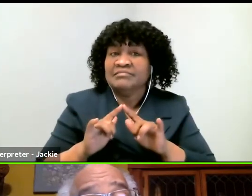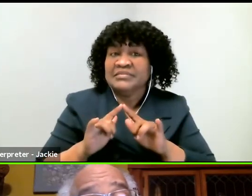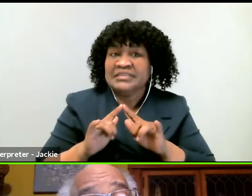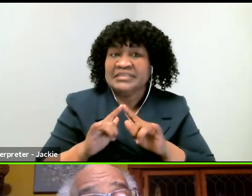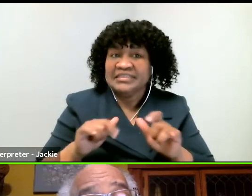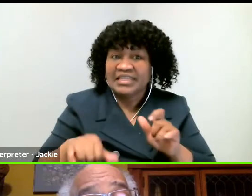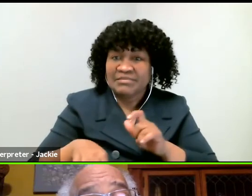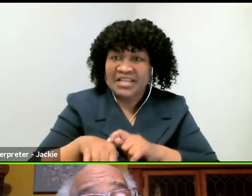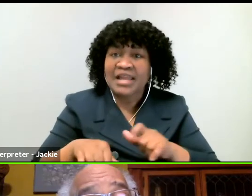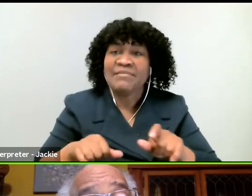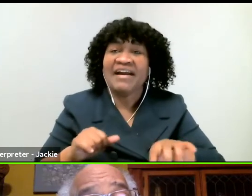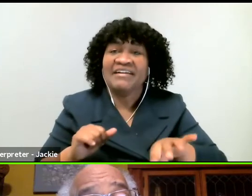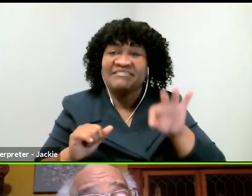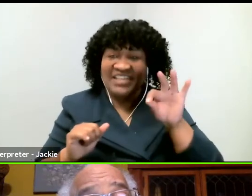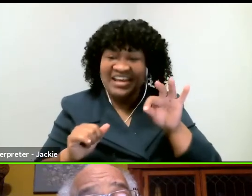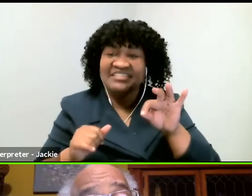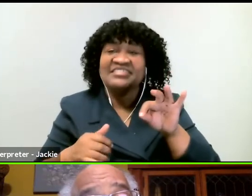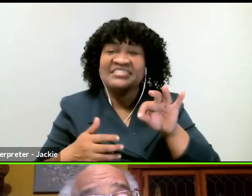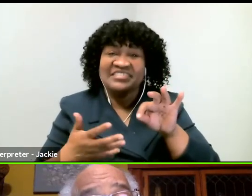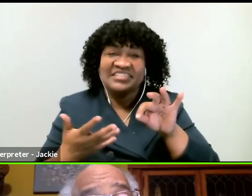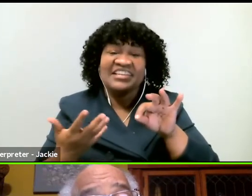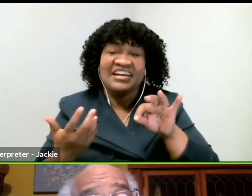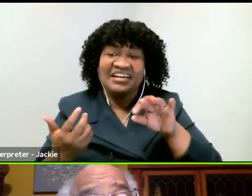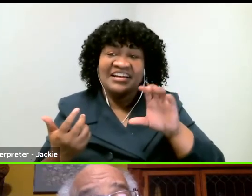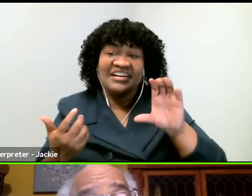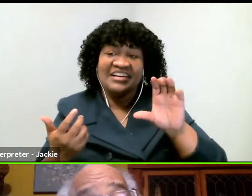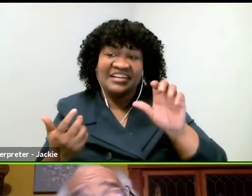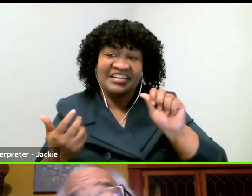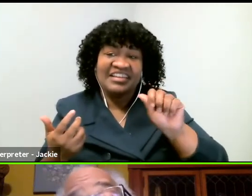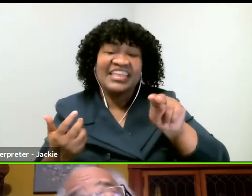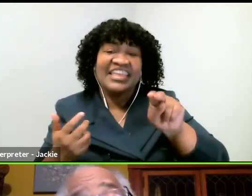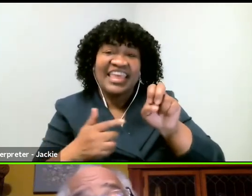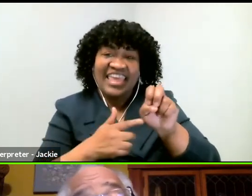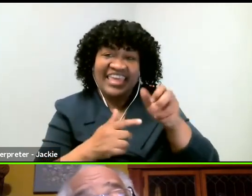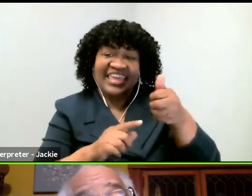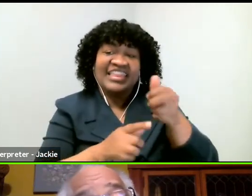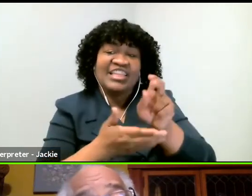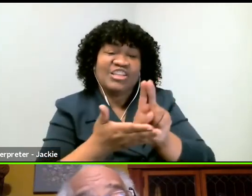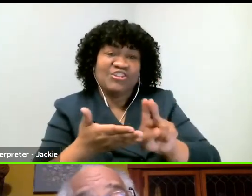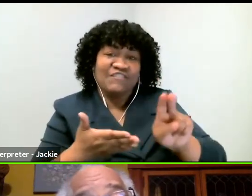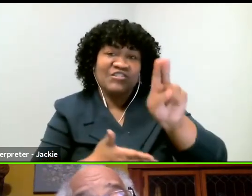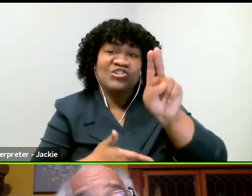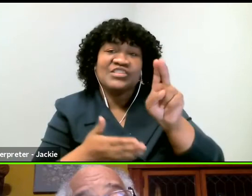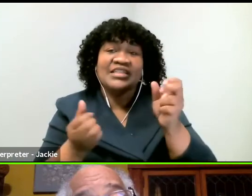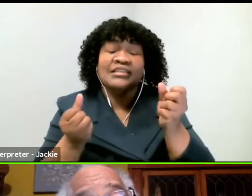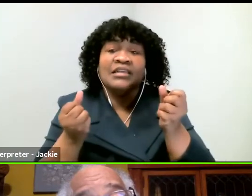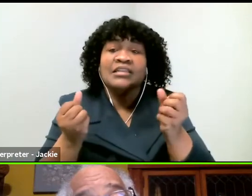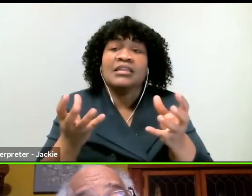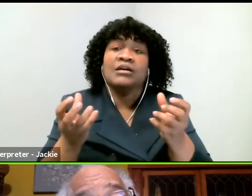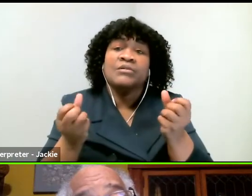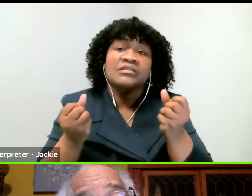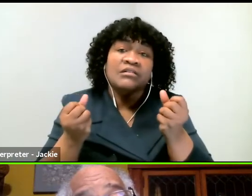of Kane as a sophomore at university. There's, like I said, there's a lot of,